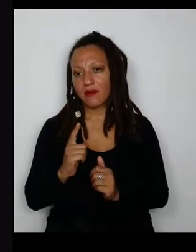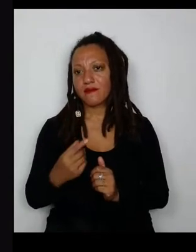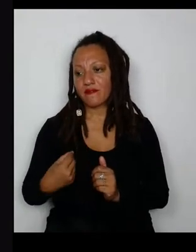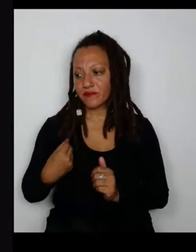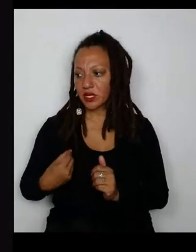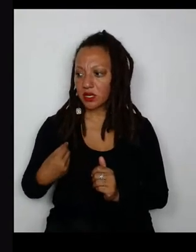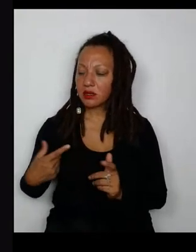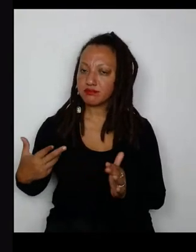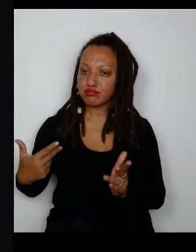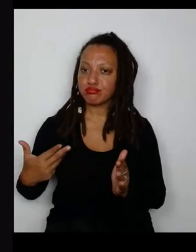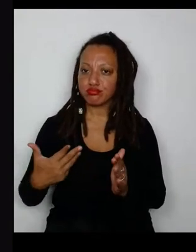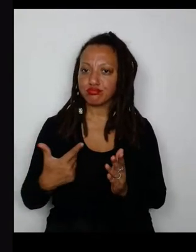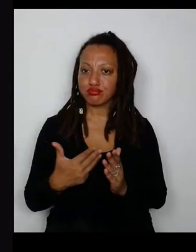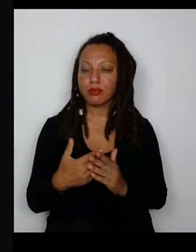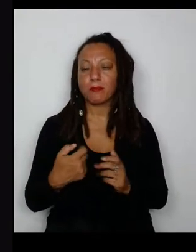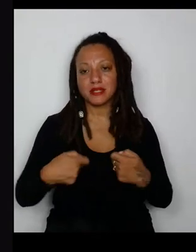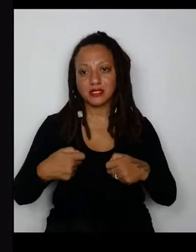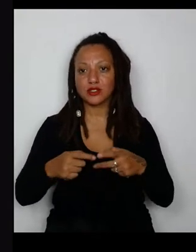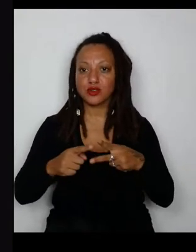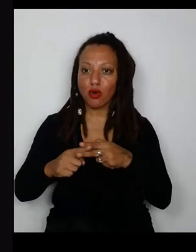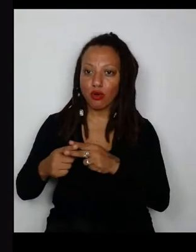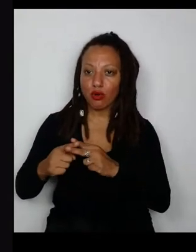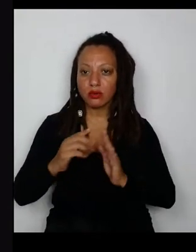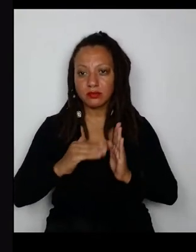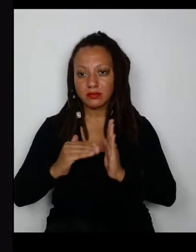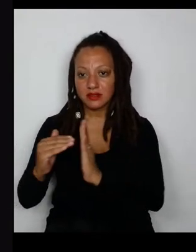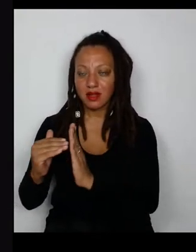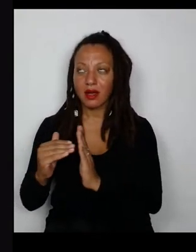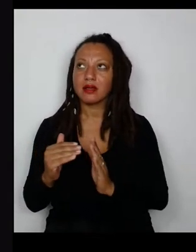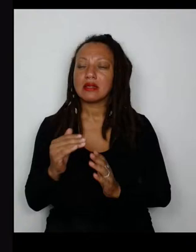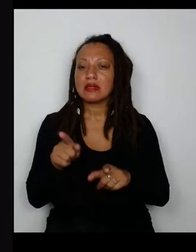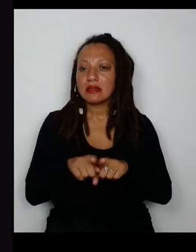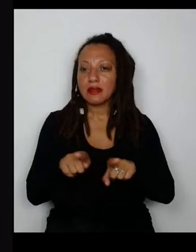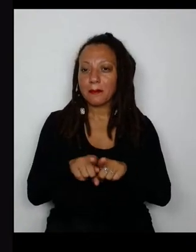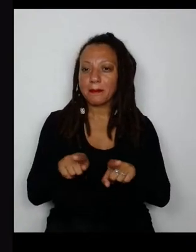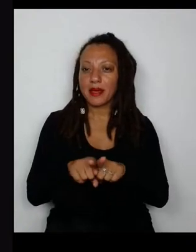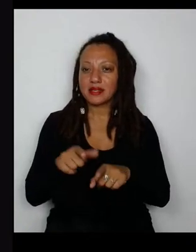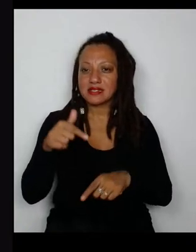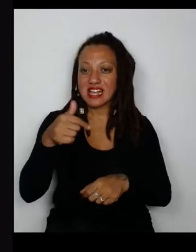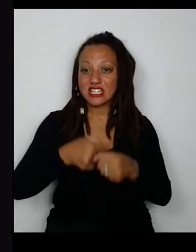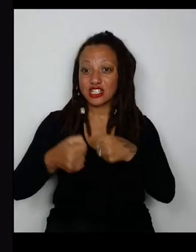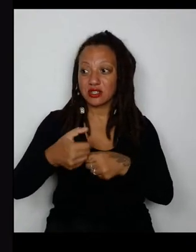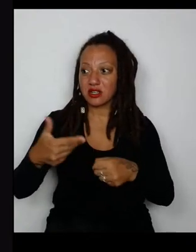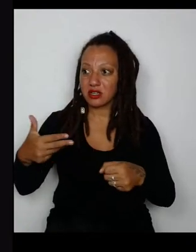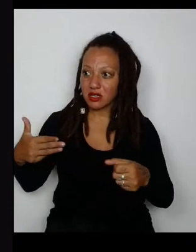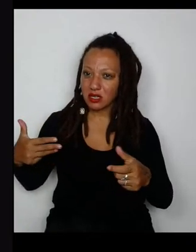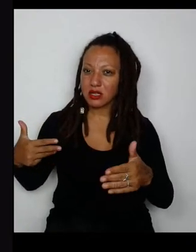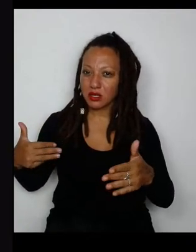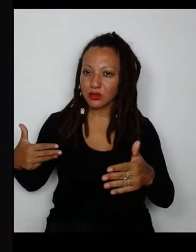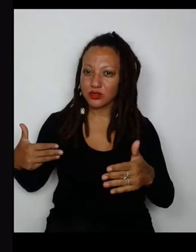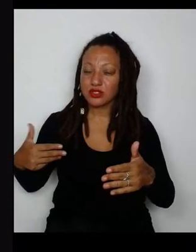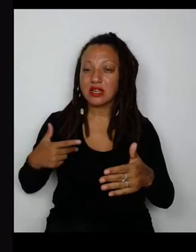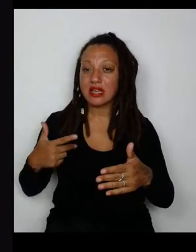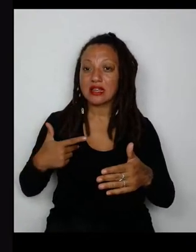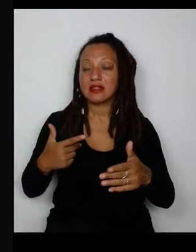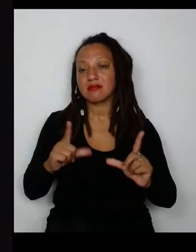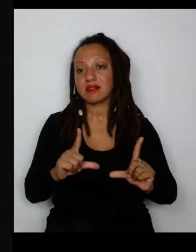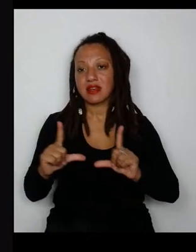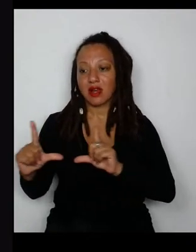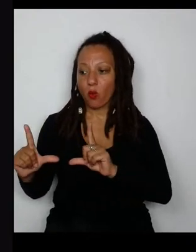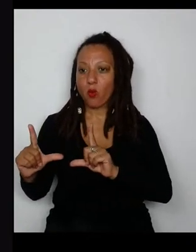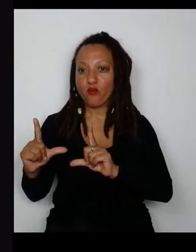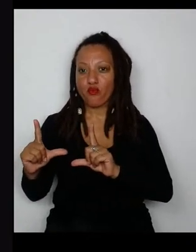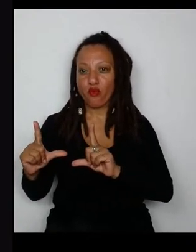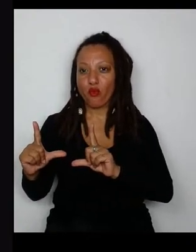times throughout his life especially in the last seven years in which he